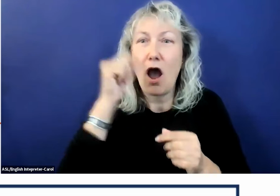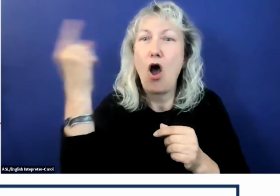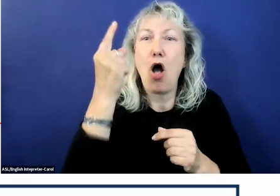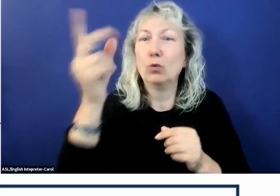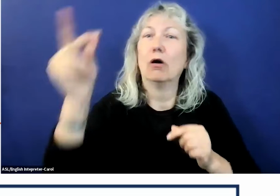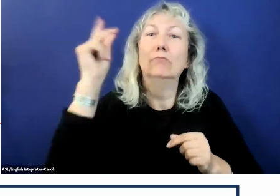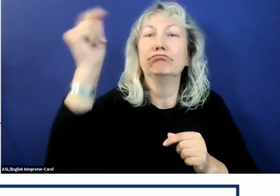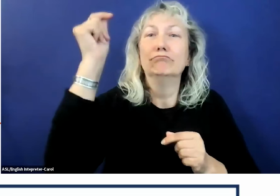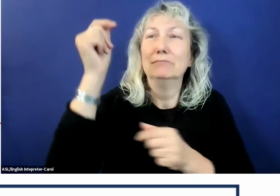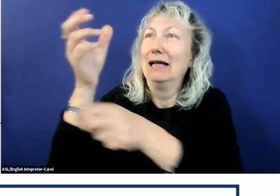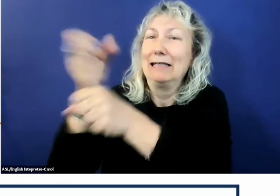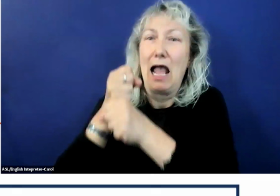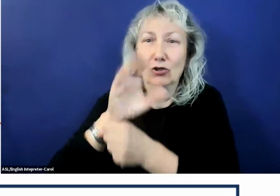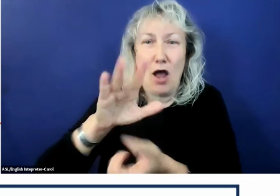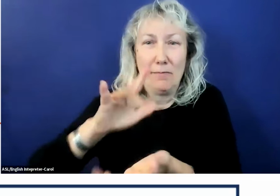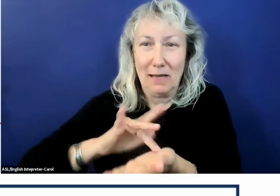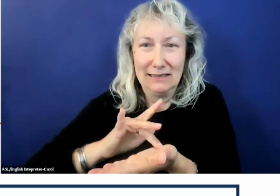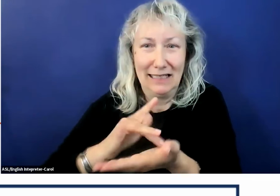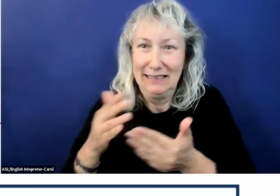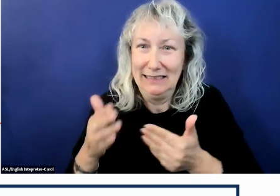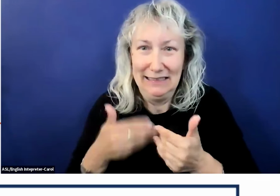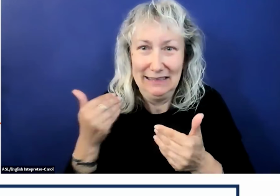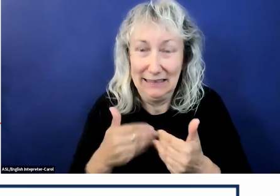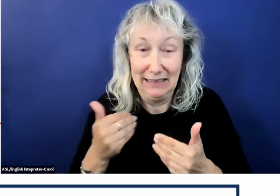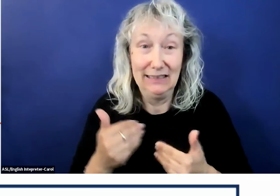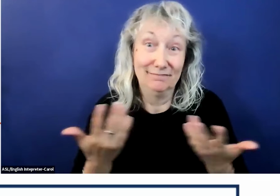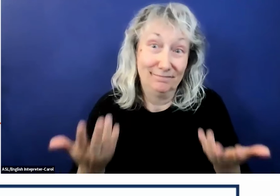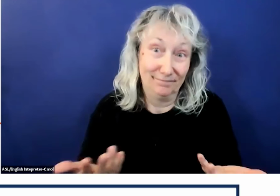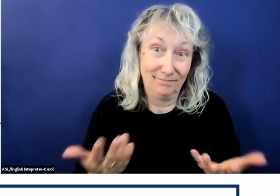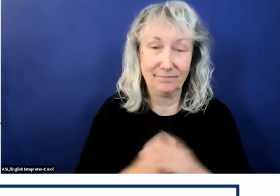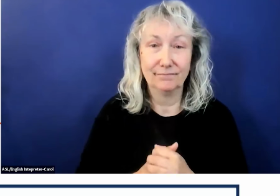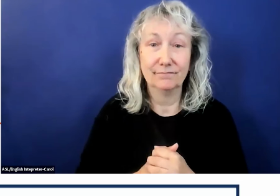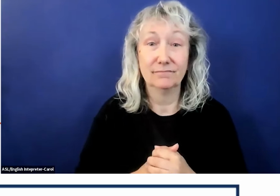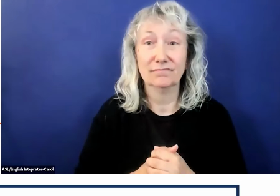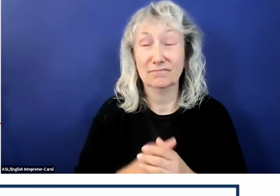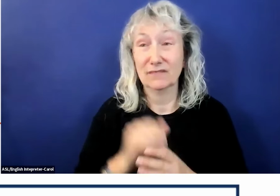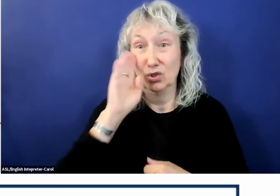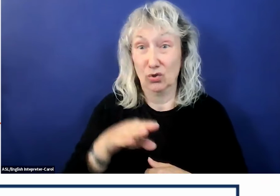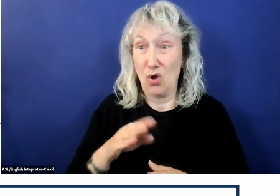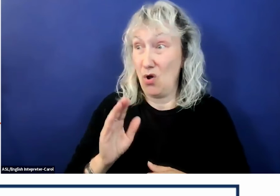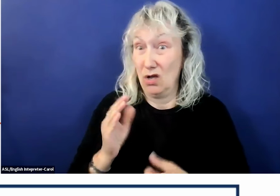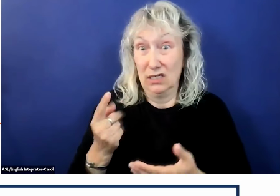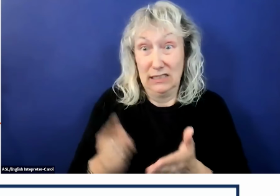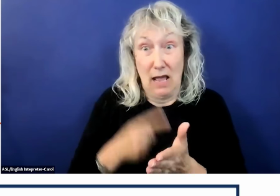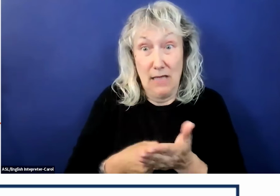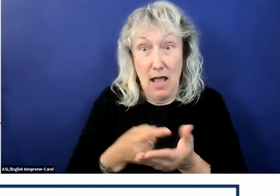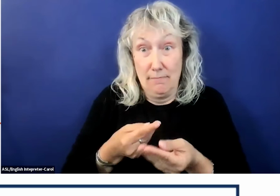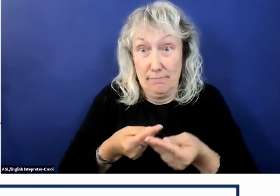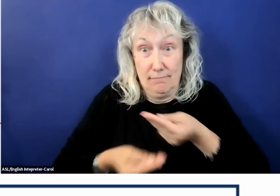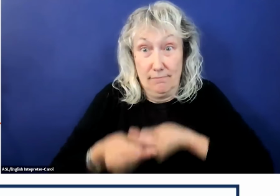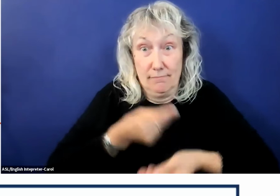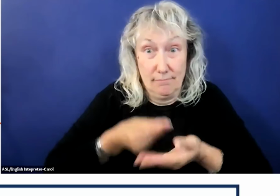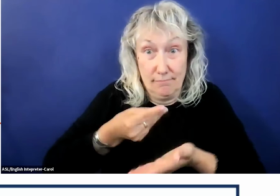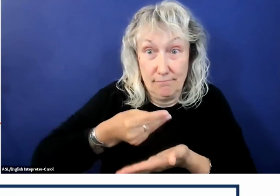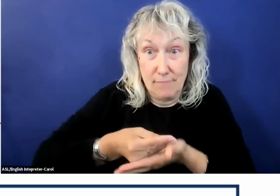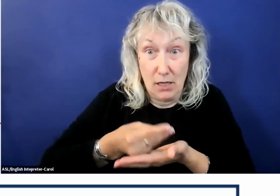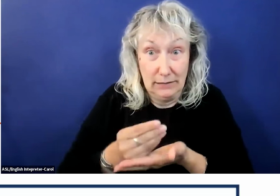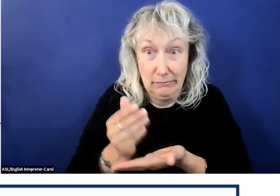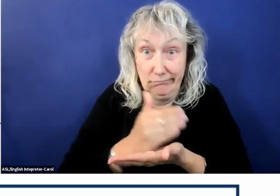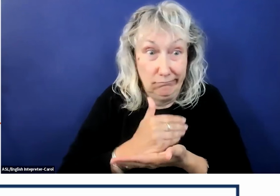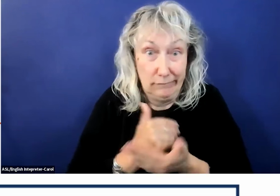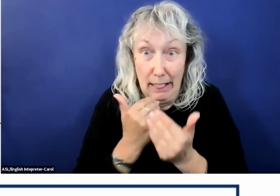can't prepare for everything, especially on a limited budget. It's best to consider what scenario is most likely to